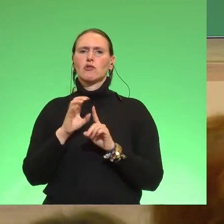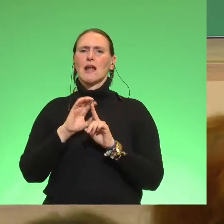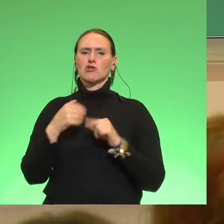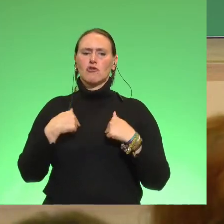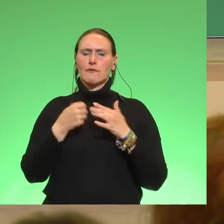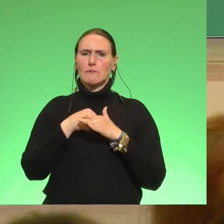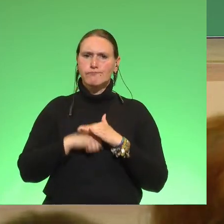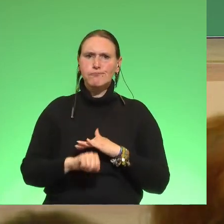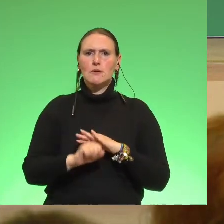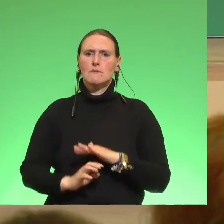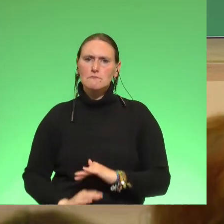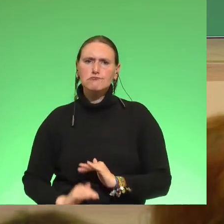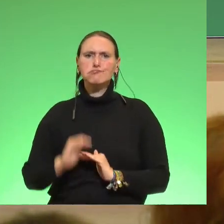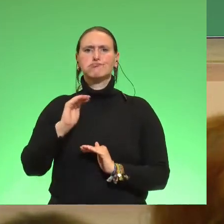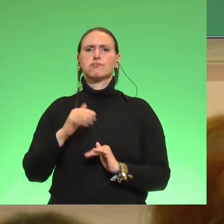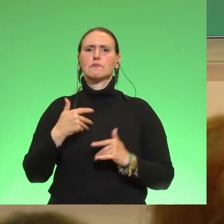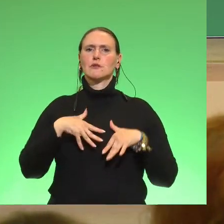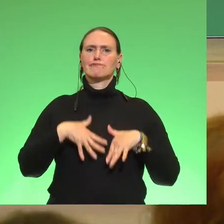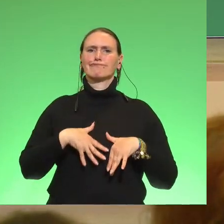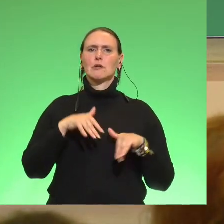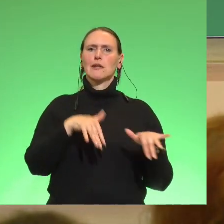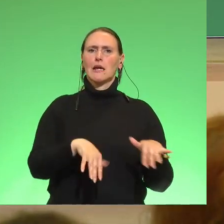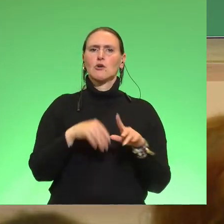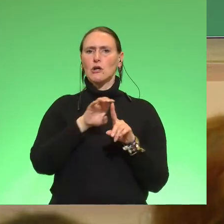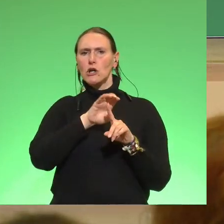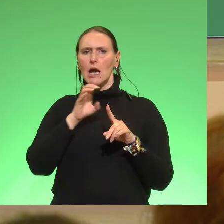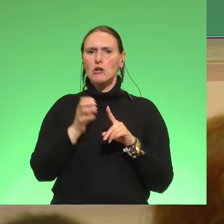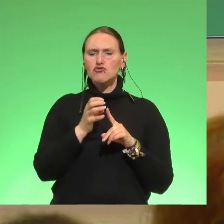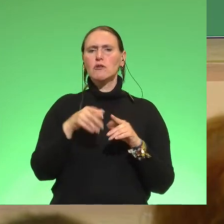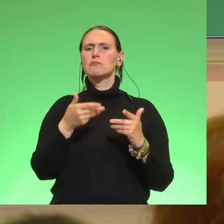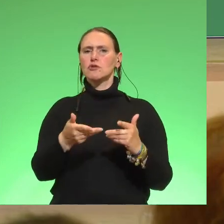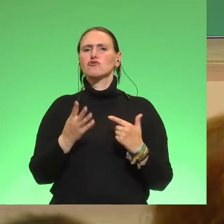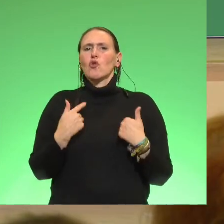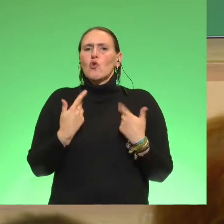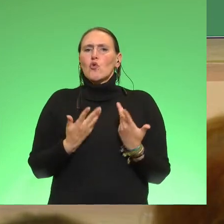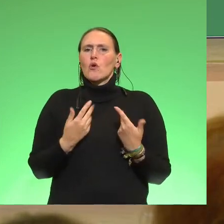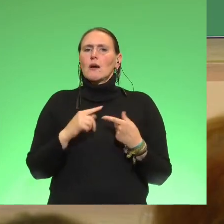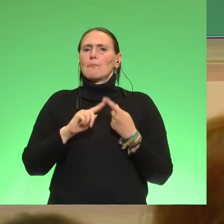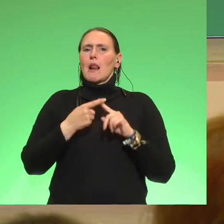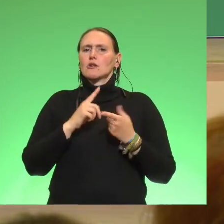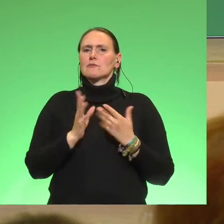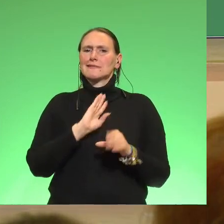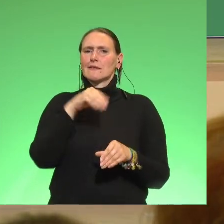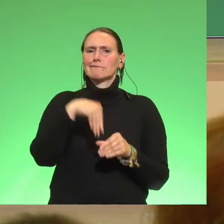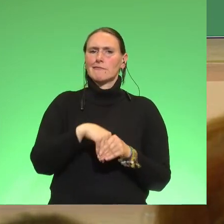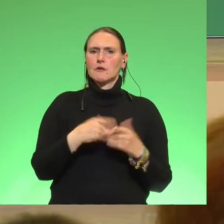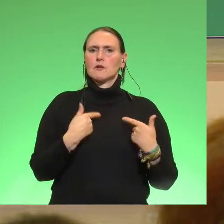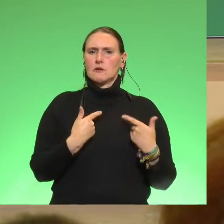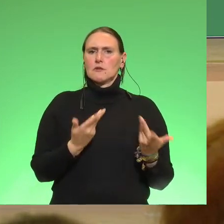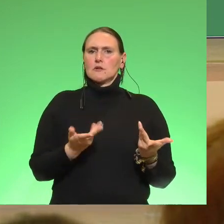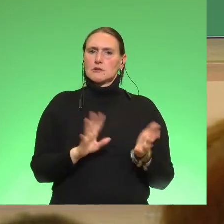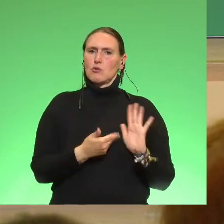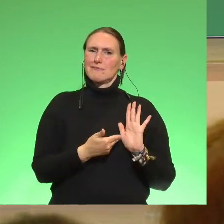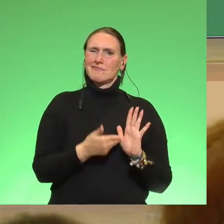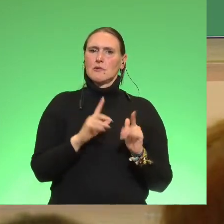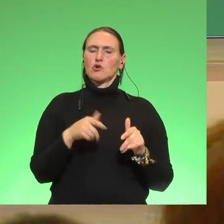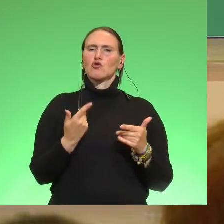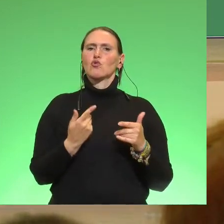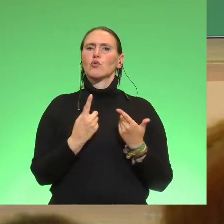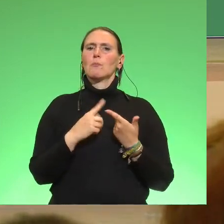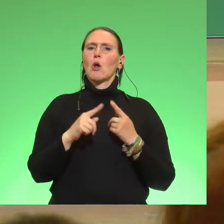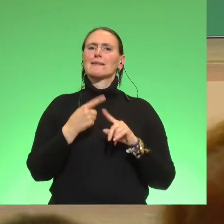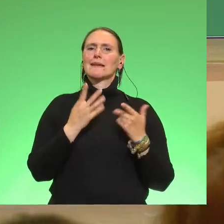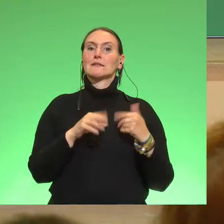have, however, is culture that is born of our politics, culture that reflects very problematic